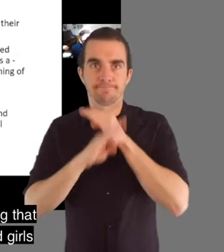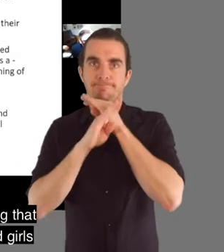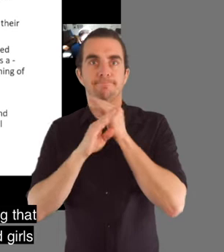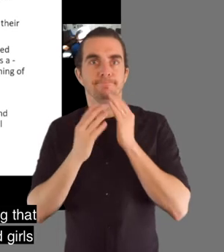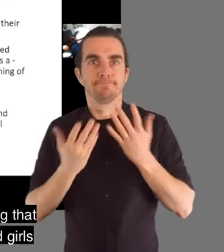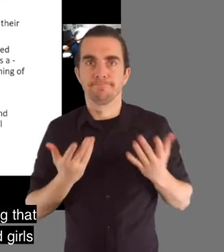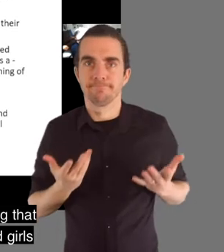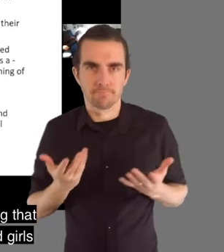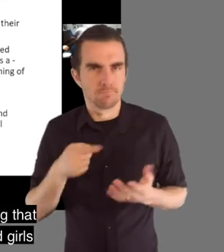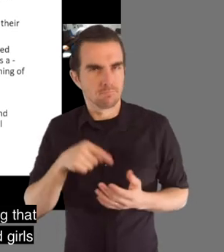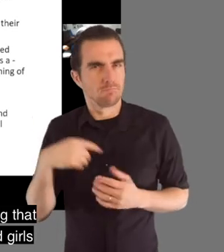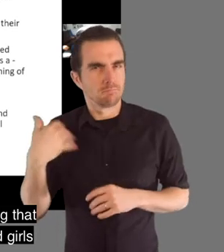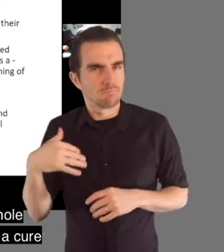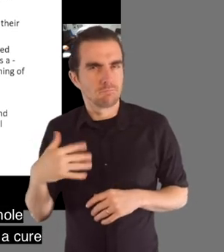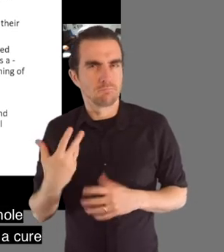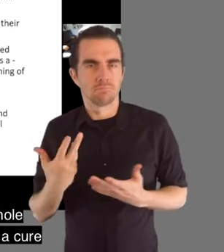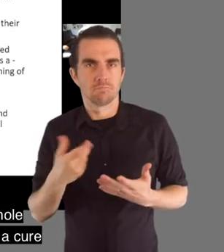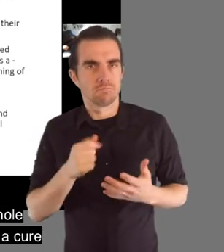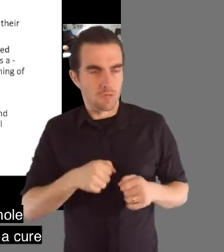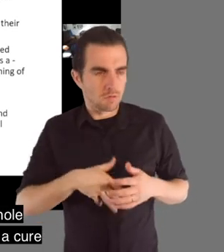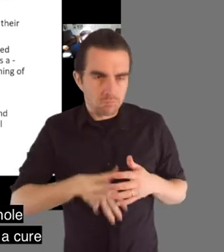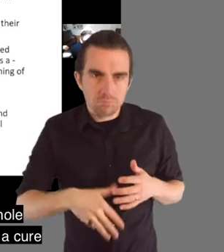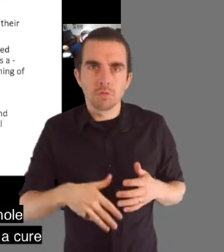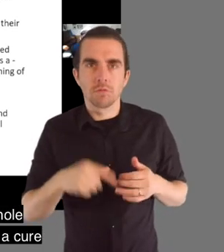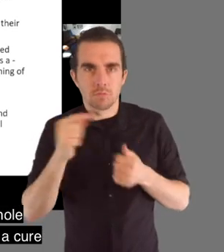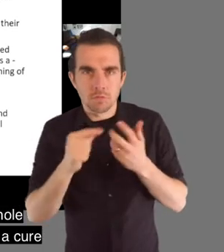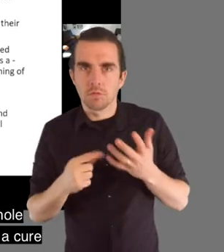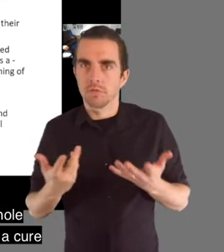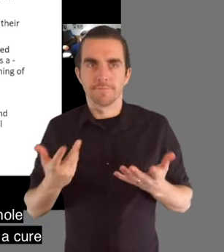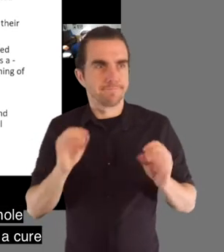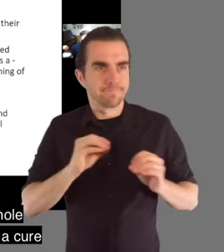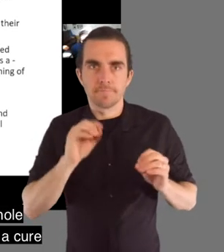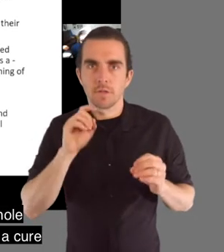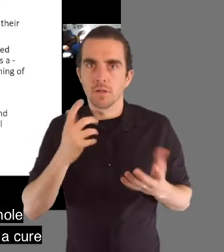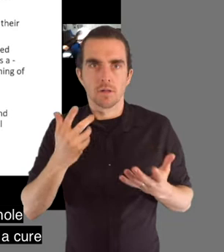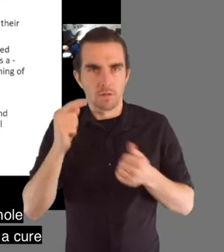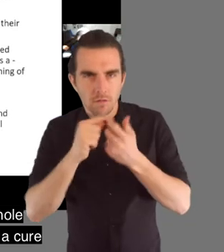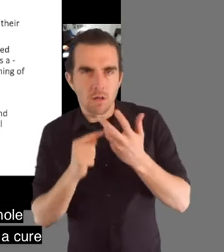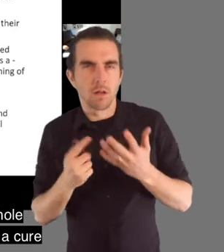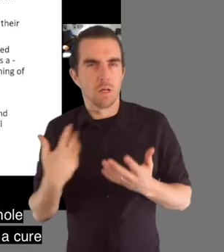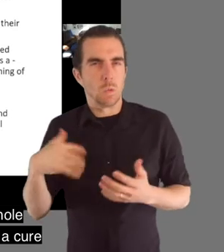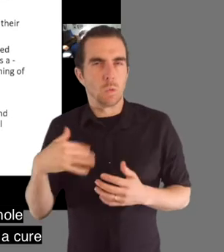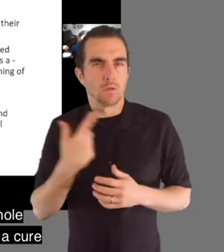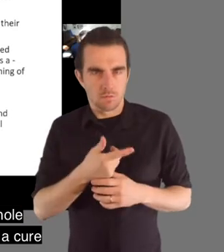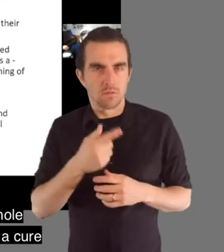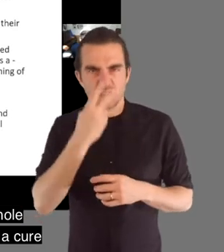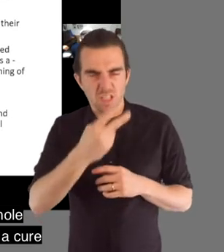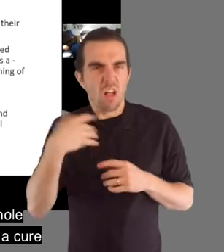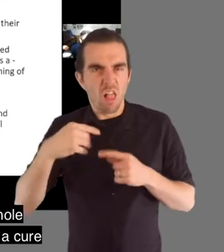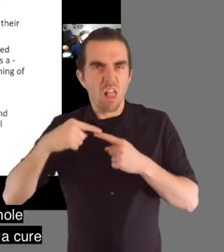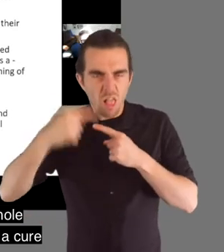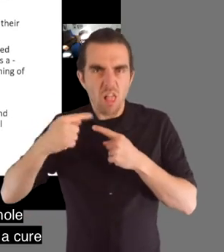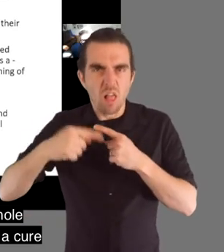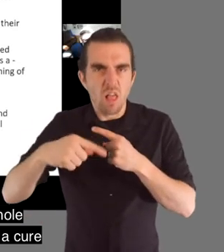sexually abuse disabled girls with impunity. There's also a whole series of more modern myths